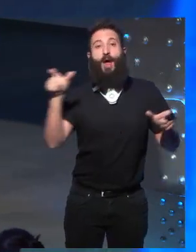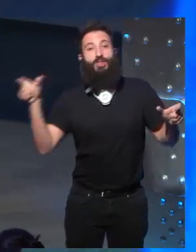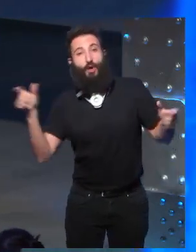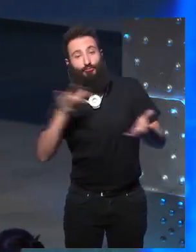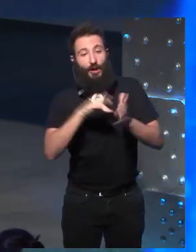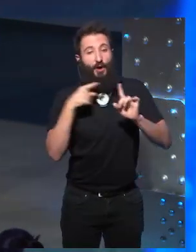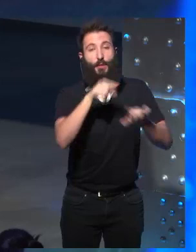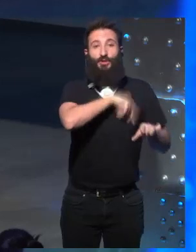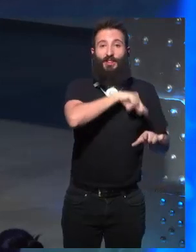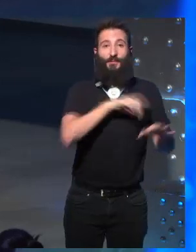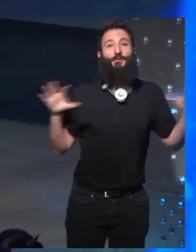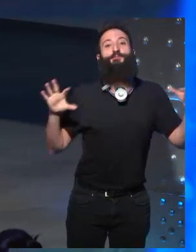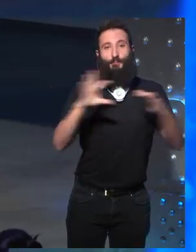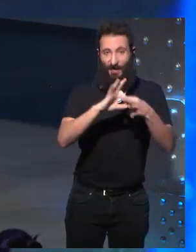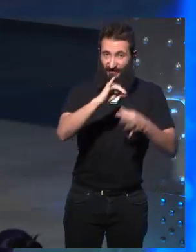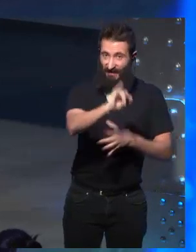which now.